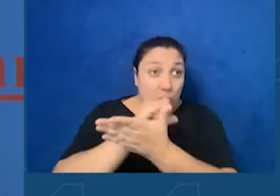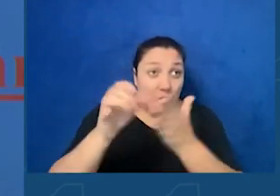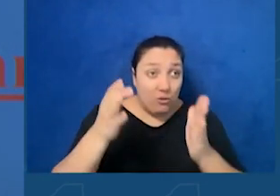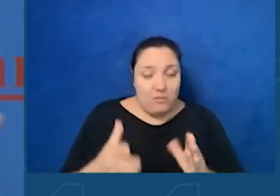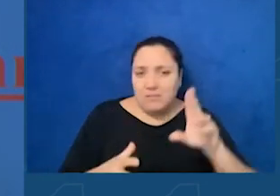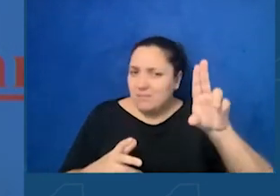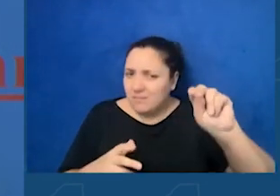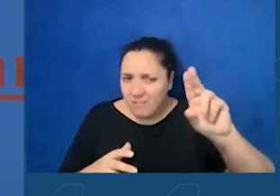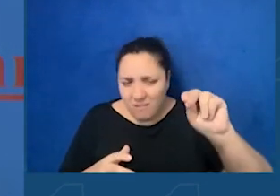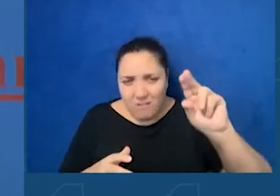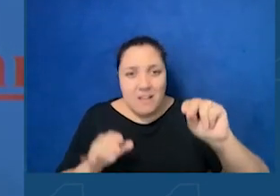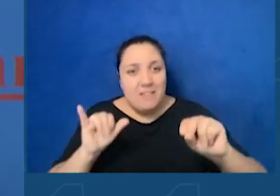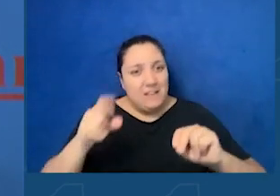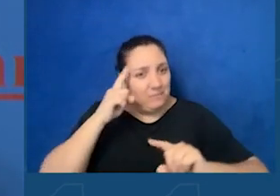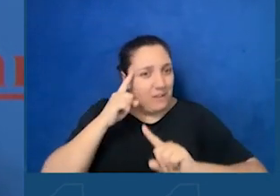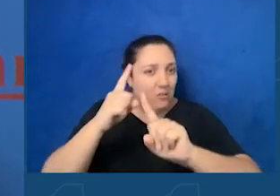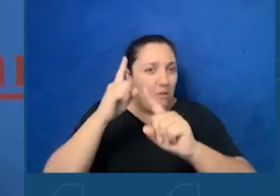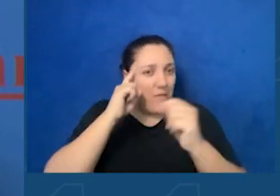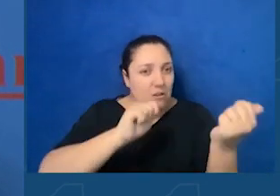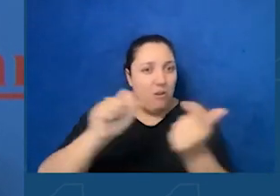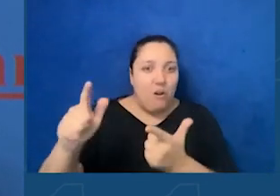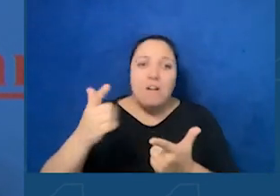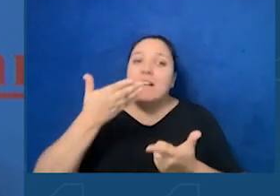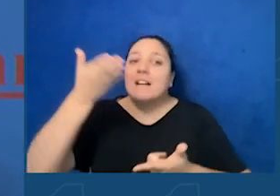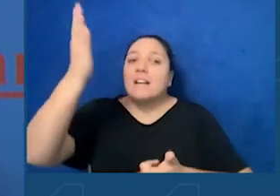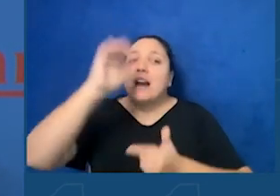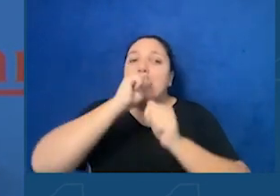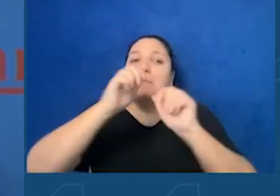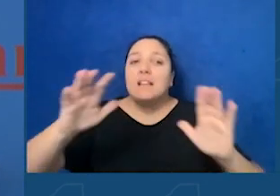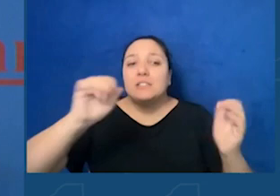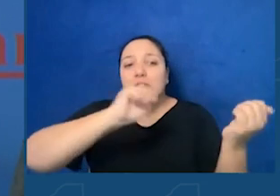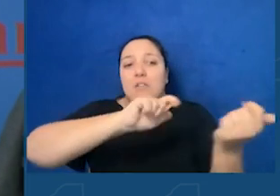pledge to you. God bless every one of you. Thank you.